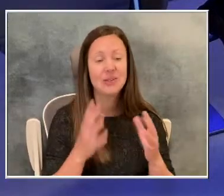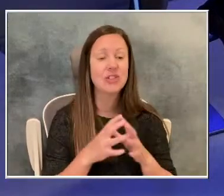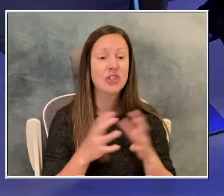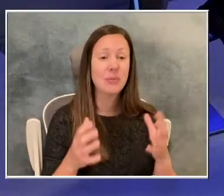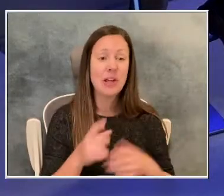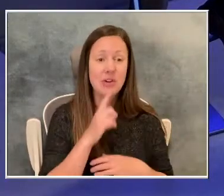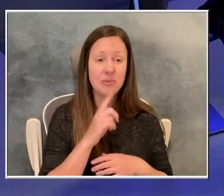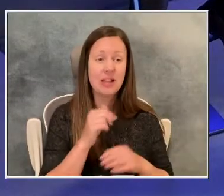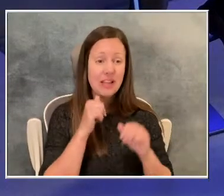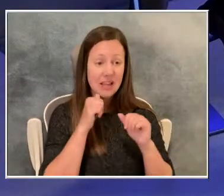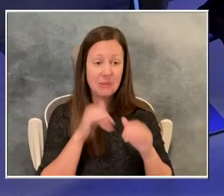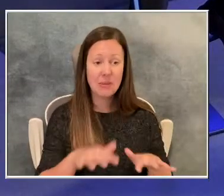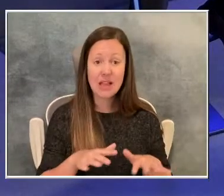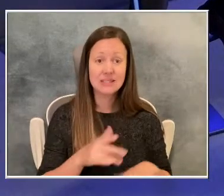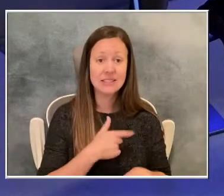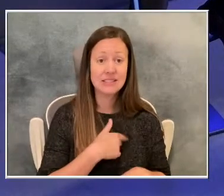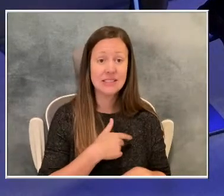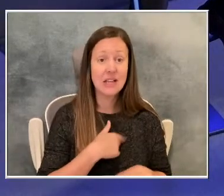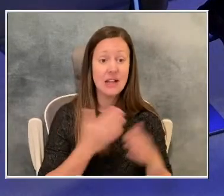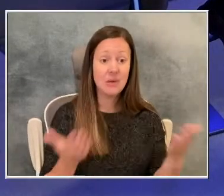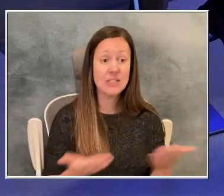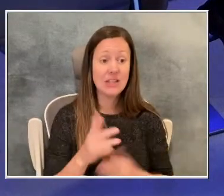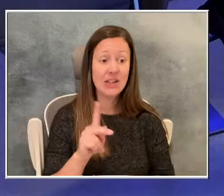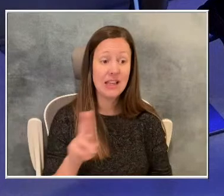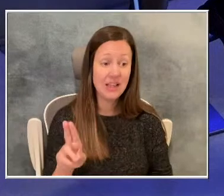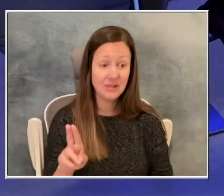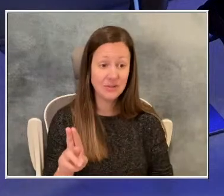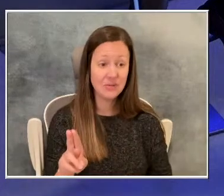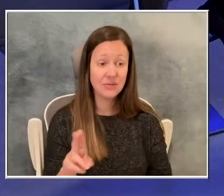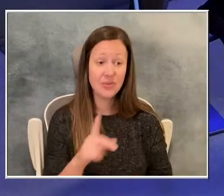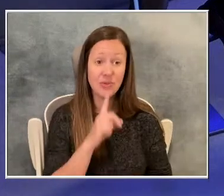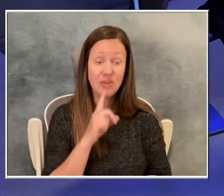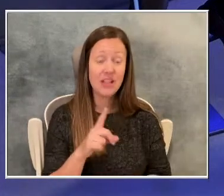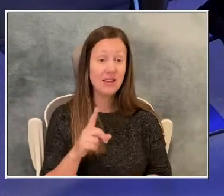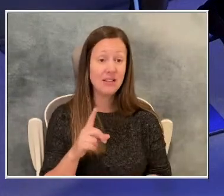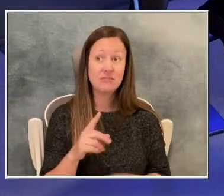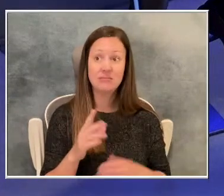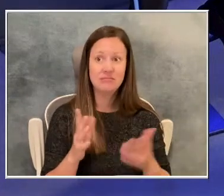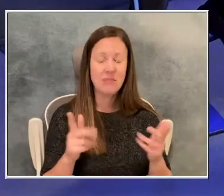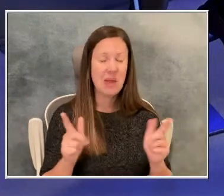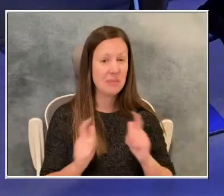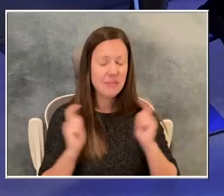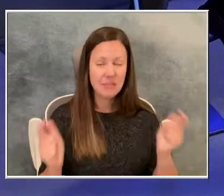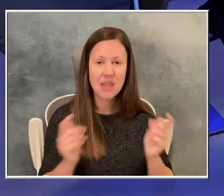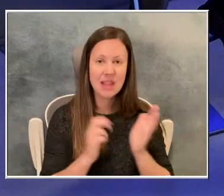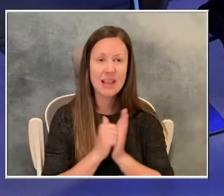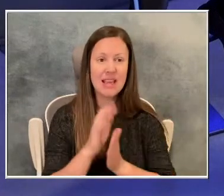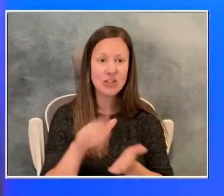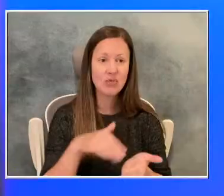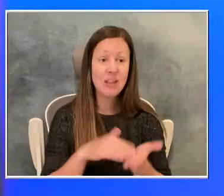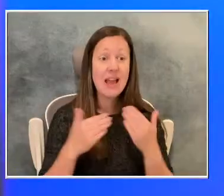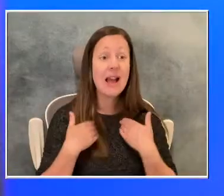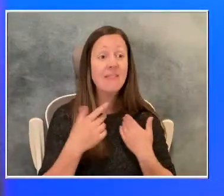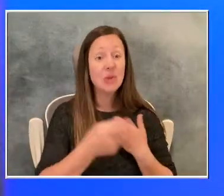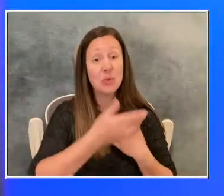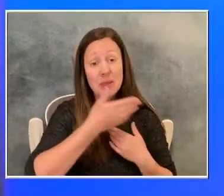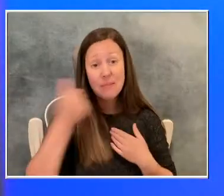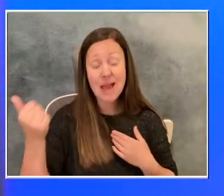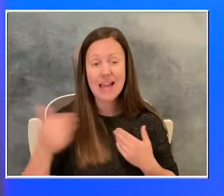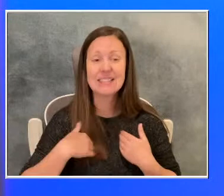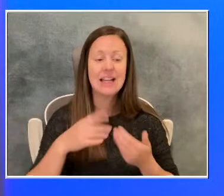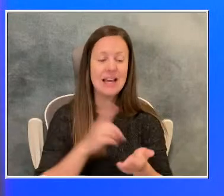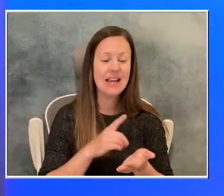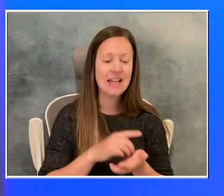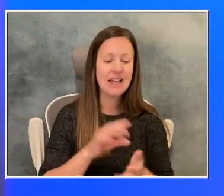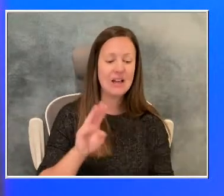blessed that I ended up at KU, Major Cancer Center. I get you, the best. I get Dr. Monks,